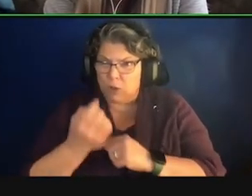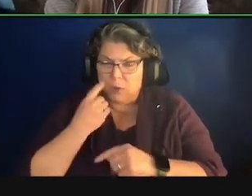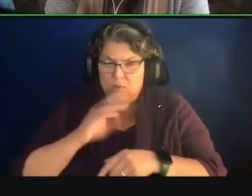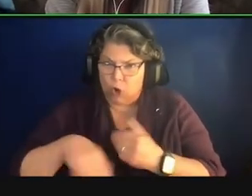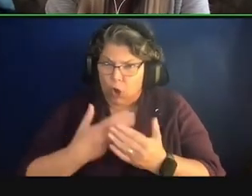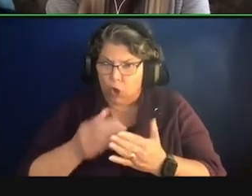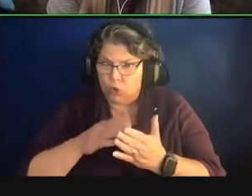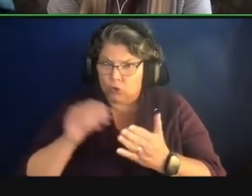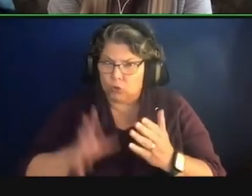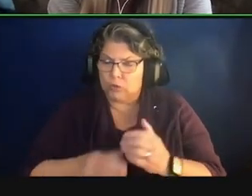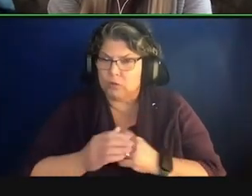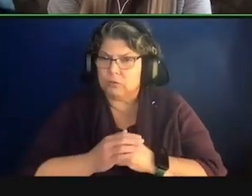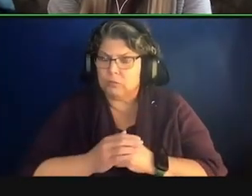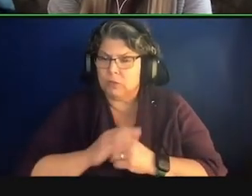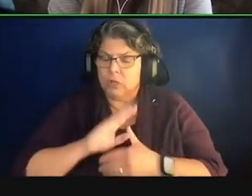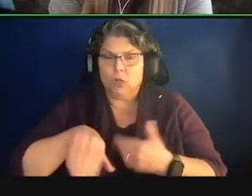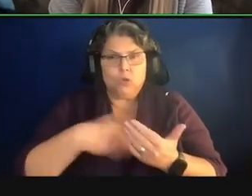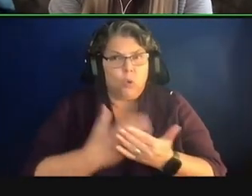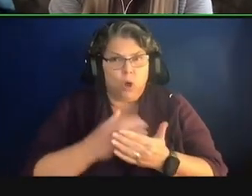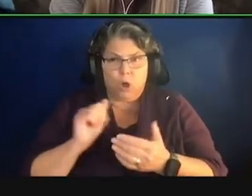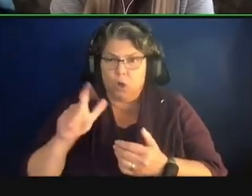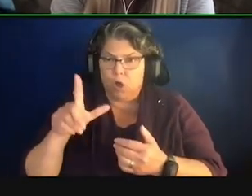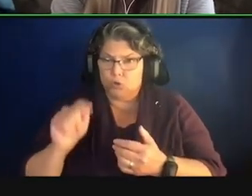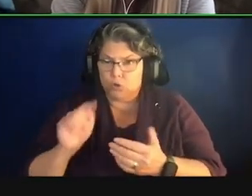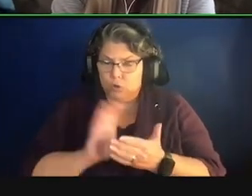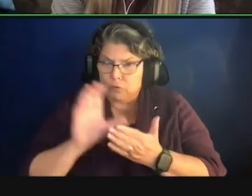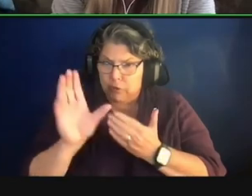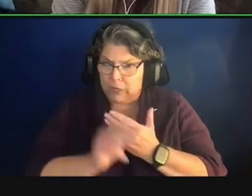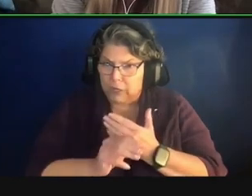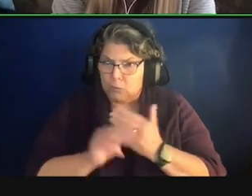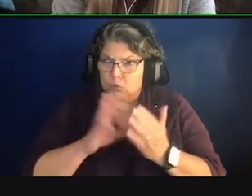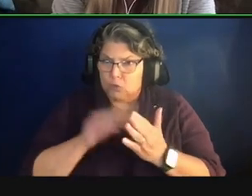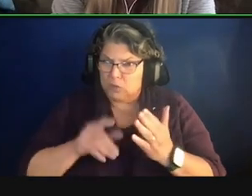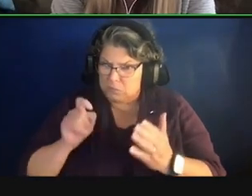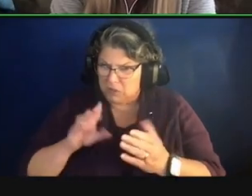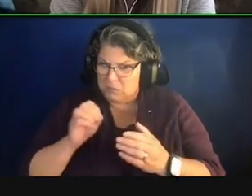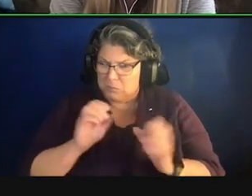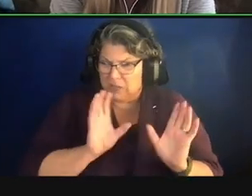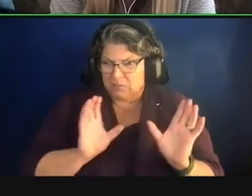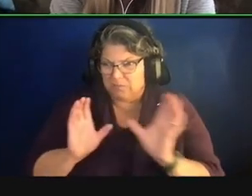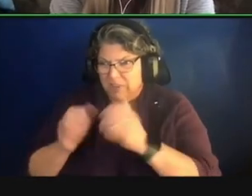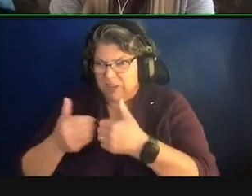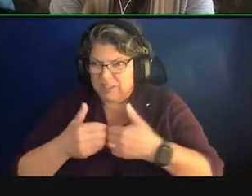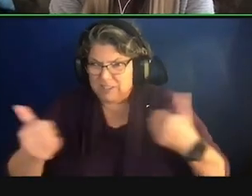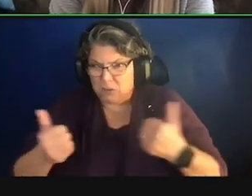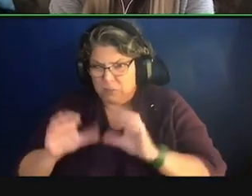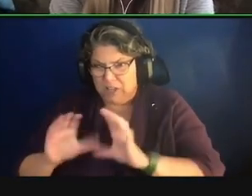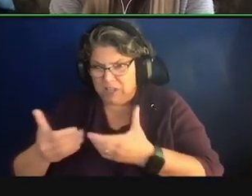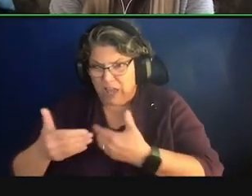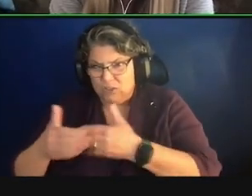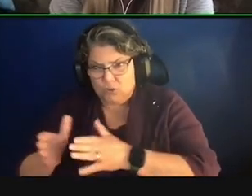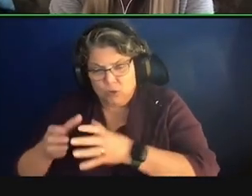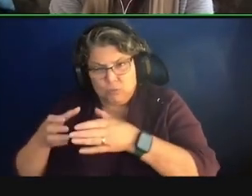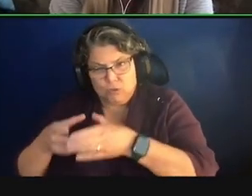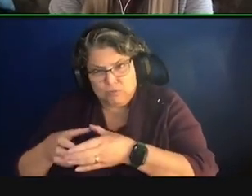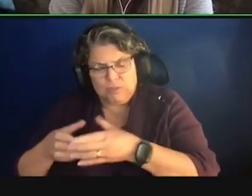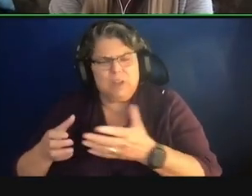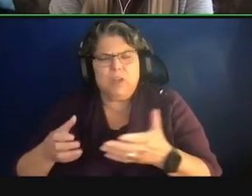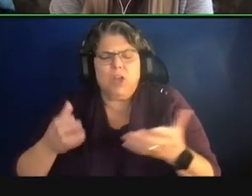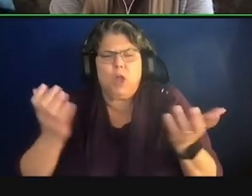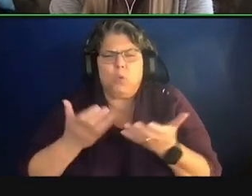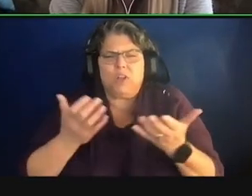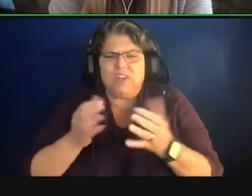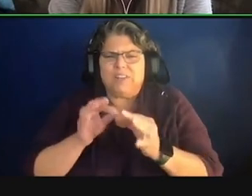all alternative curriculum students have to be in self-contained classrooms? And what does language access look like for